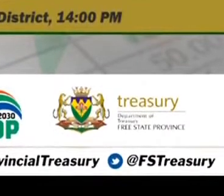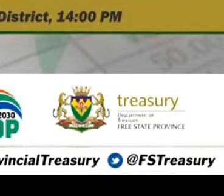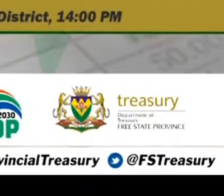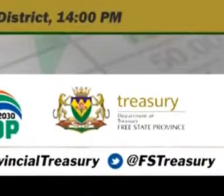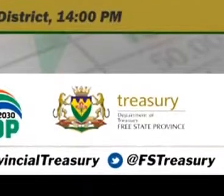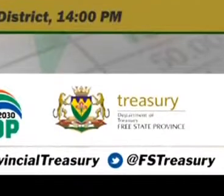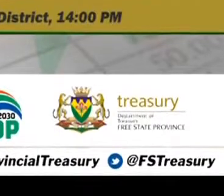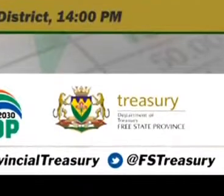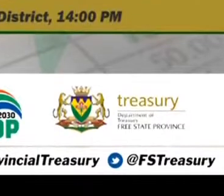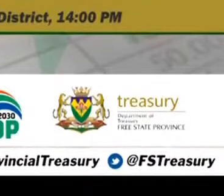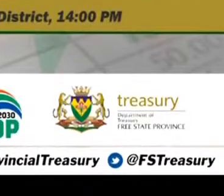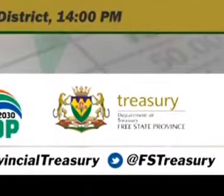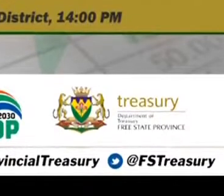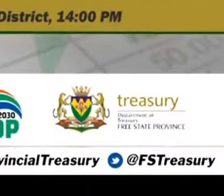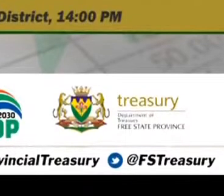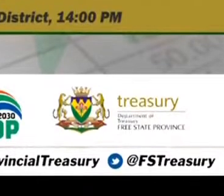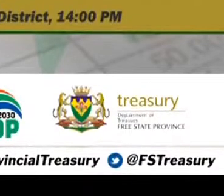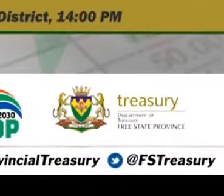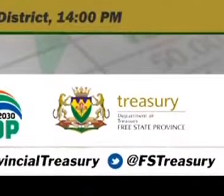Budget speech